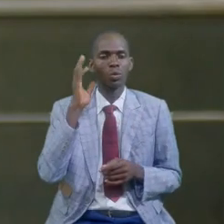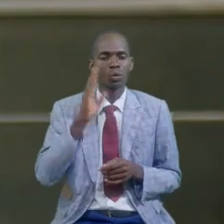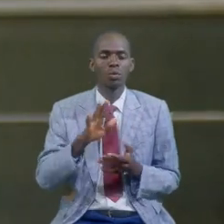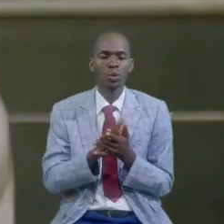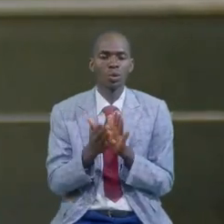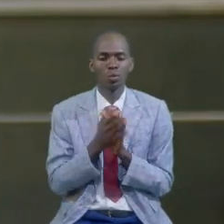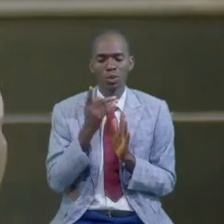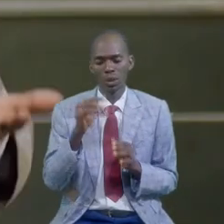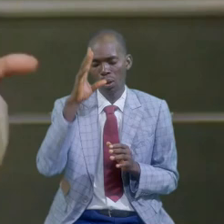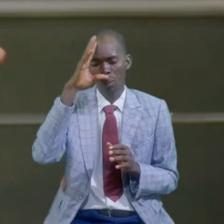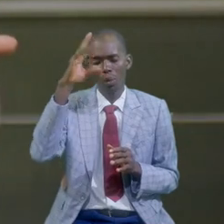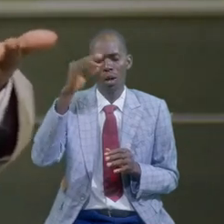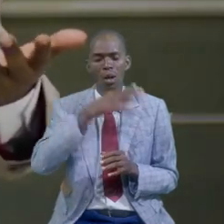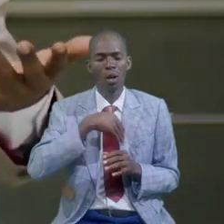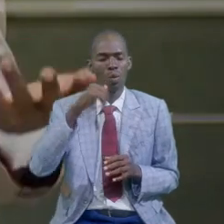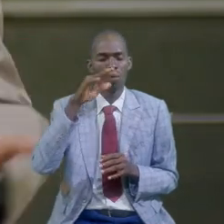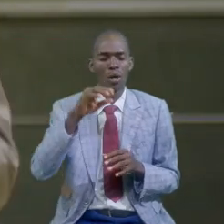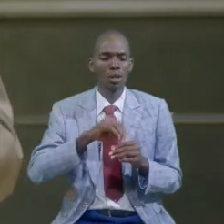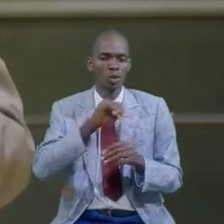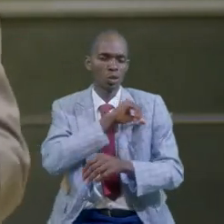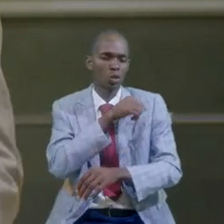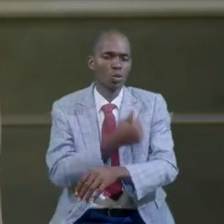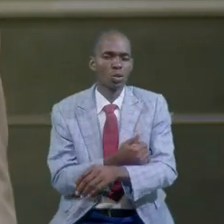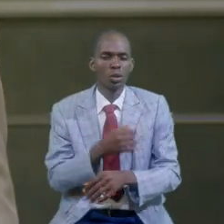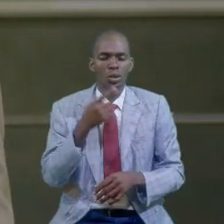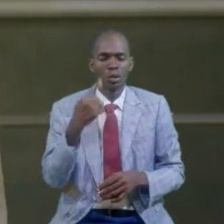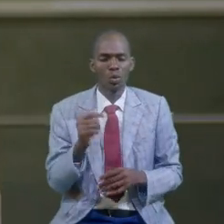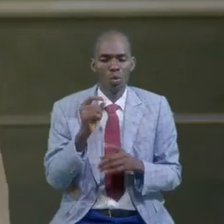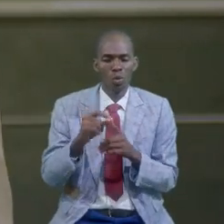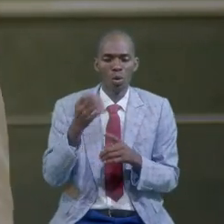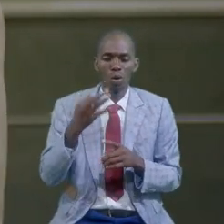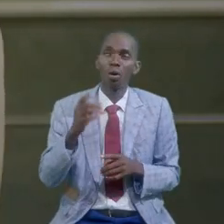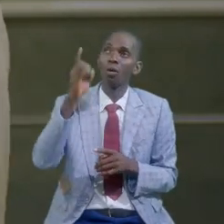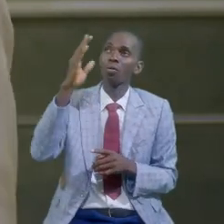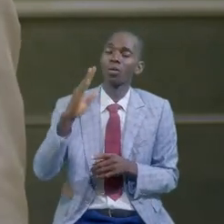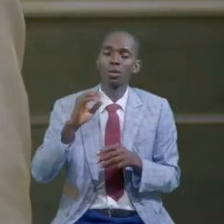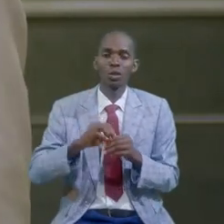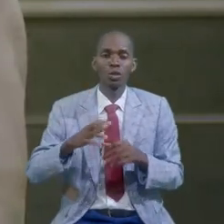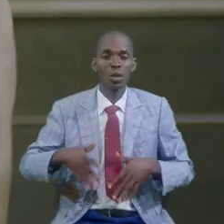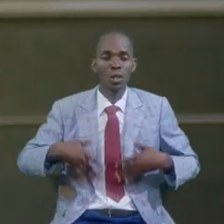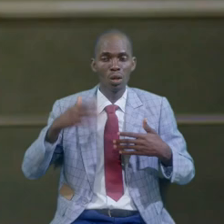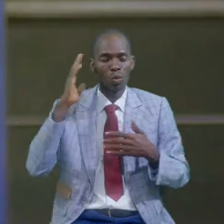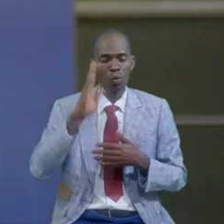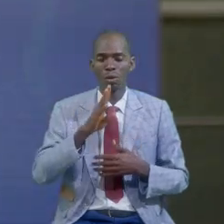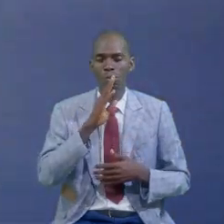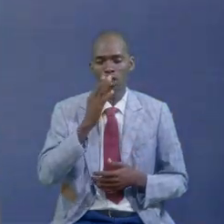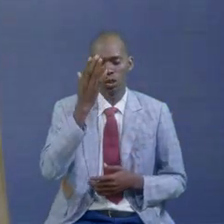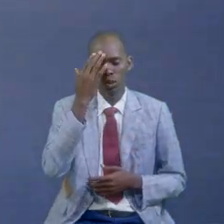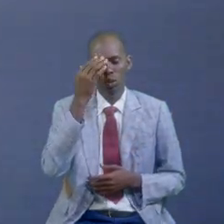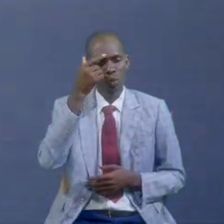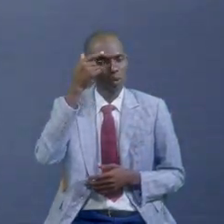authority, and the word of God in your mouth will be recognized, because now you are going to